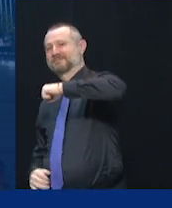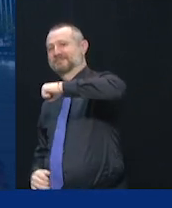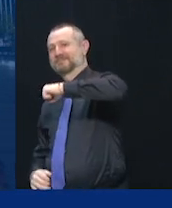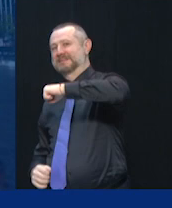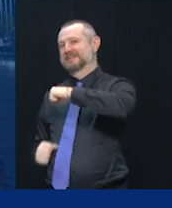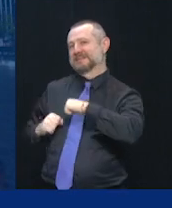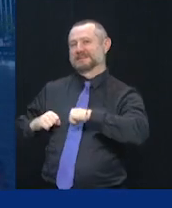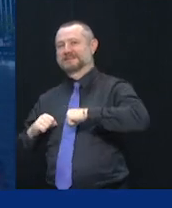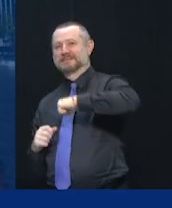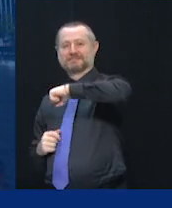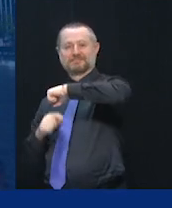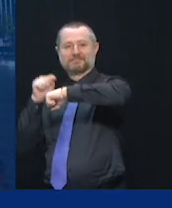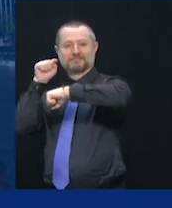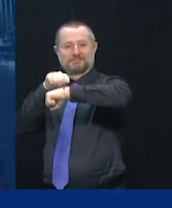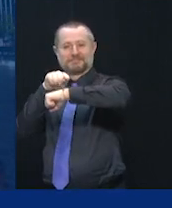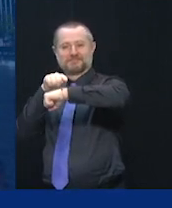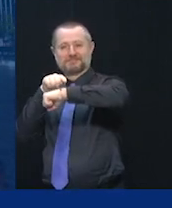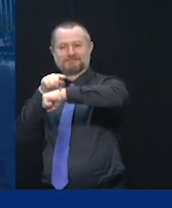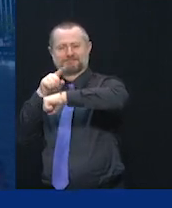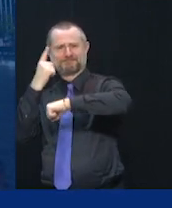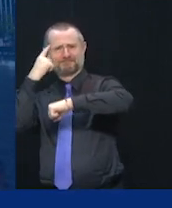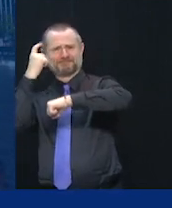They're skeptical, they're cynical